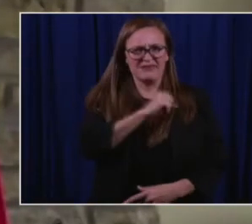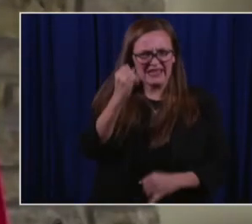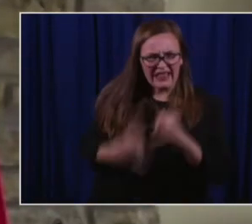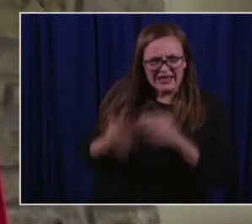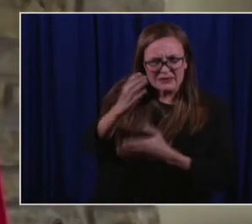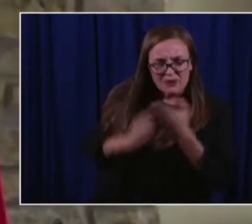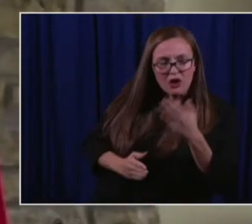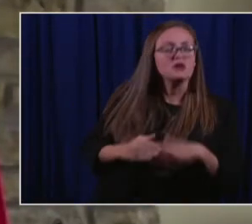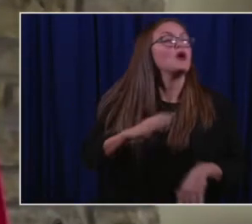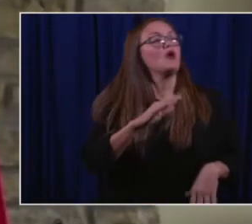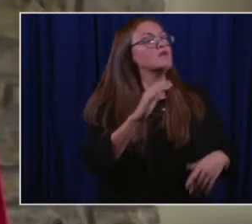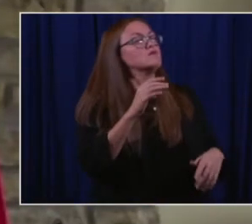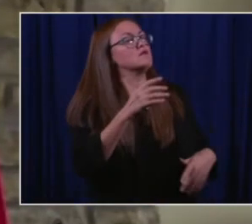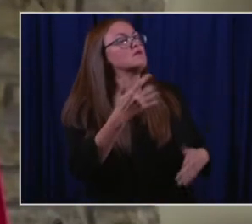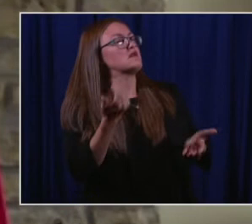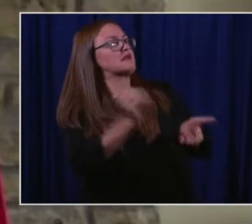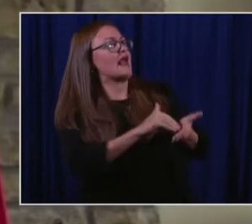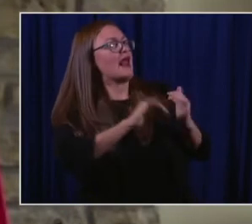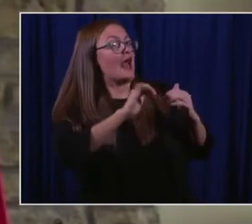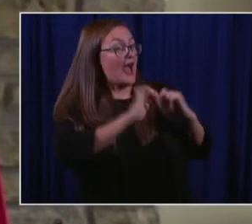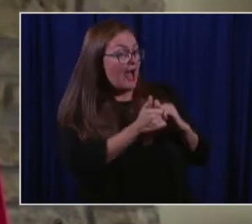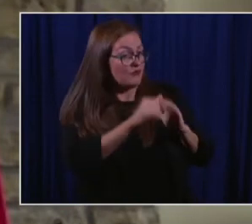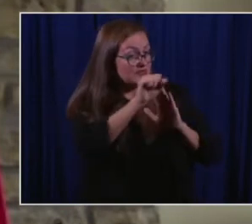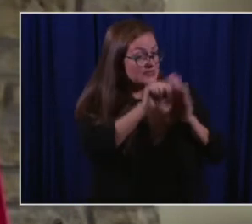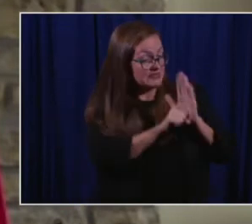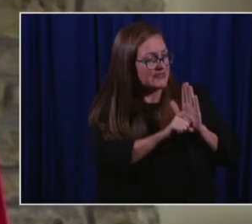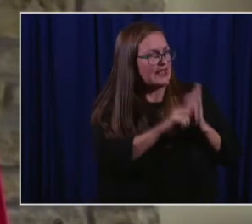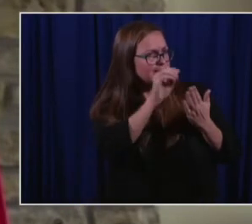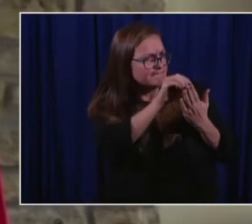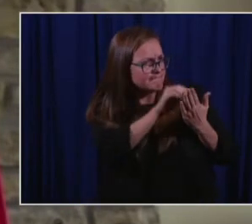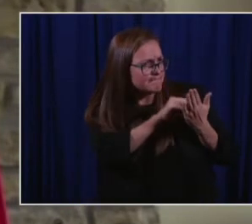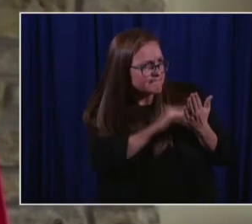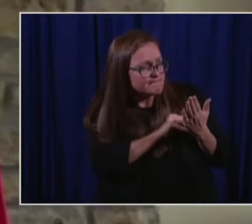and report when a dose you have been given is unusable?